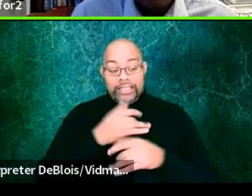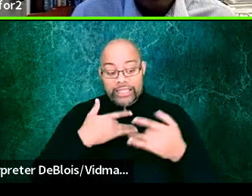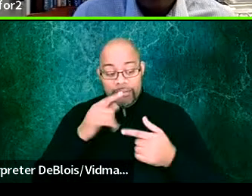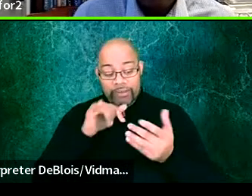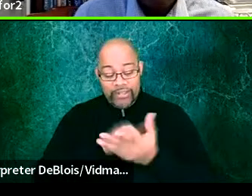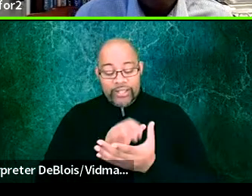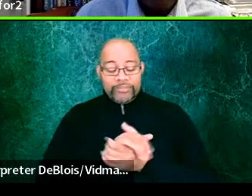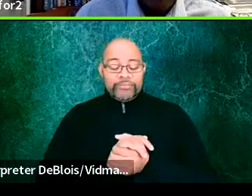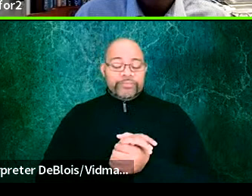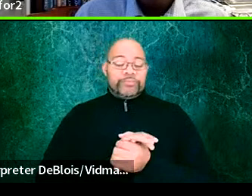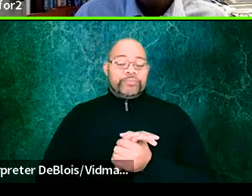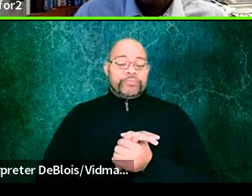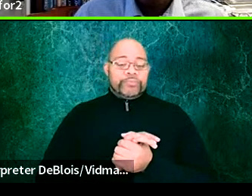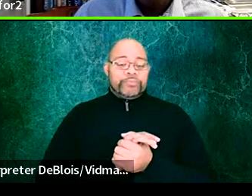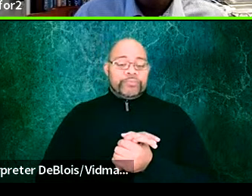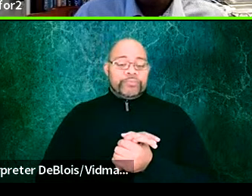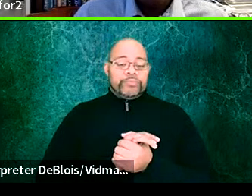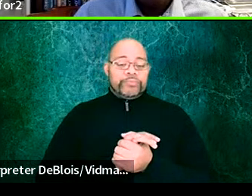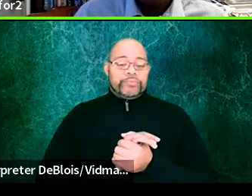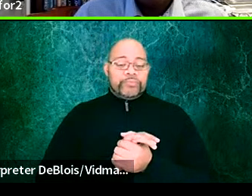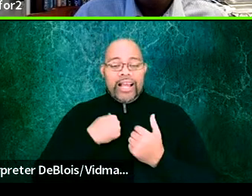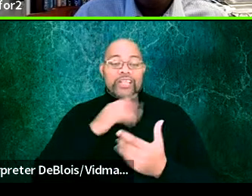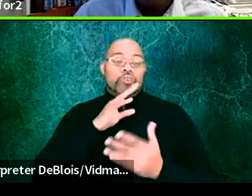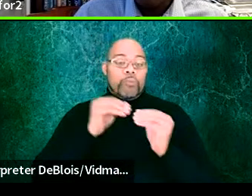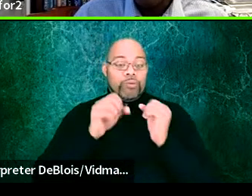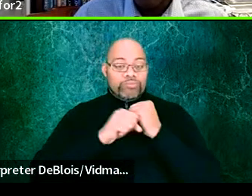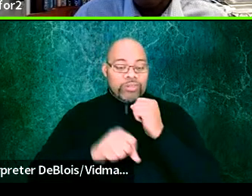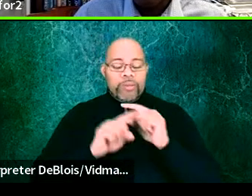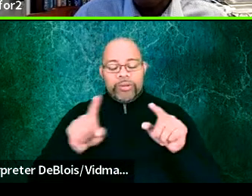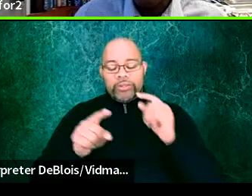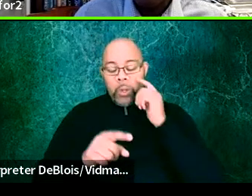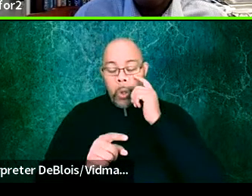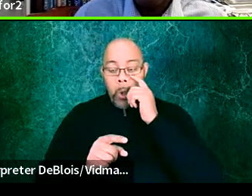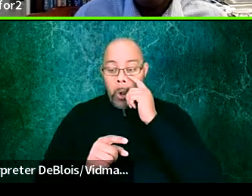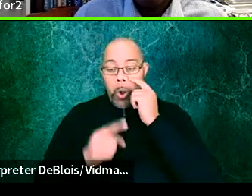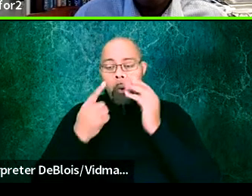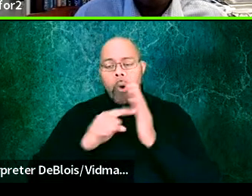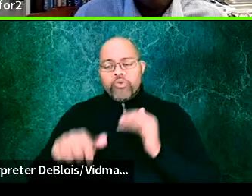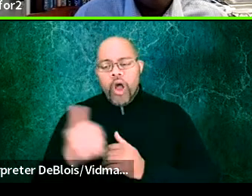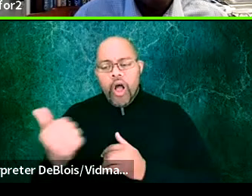it. I can talk some more, but what do other